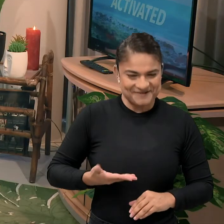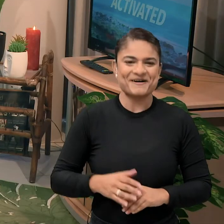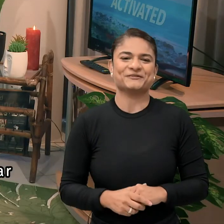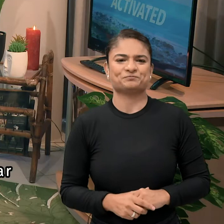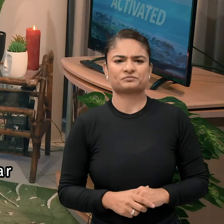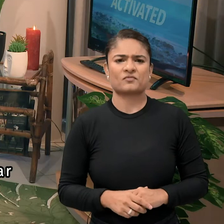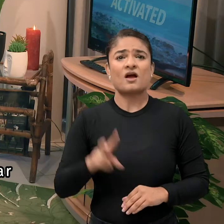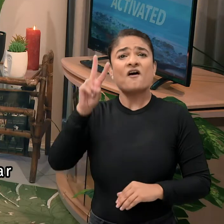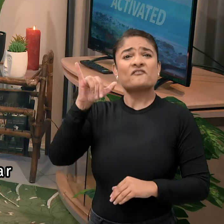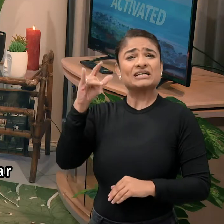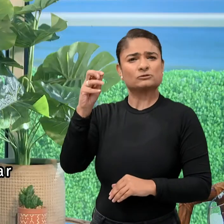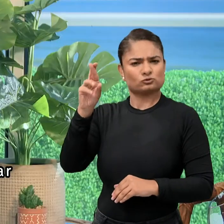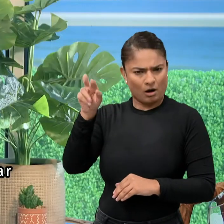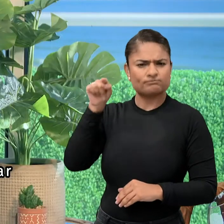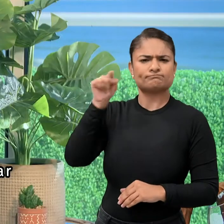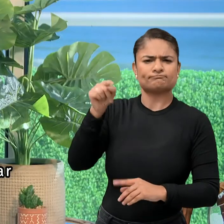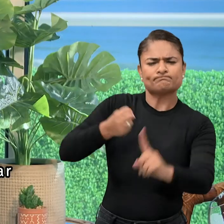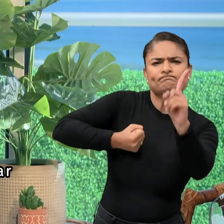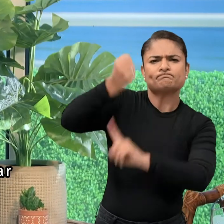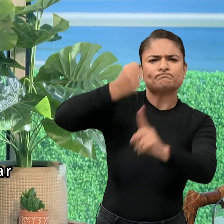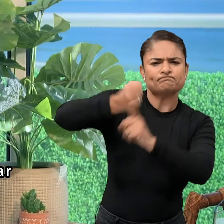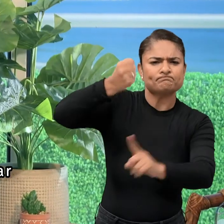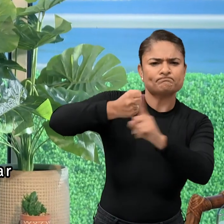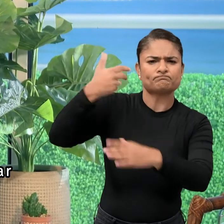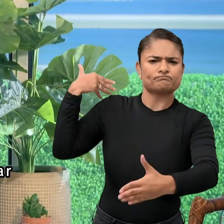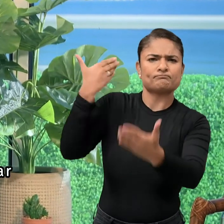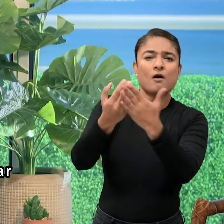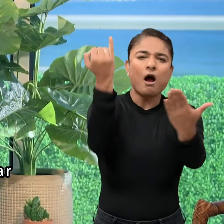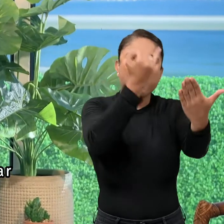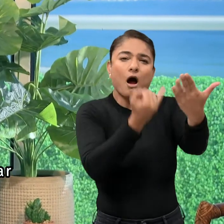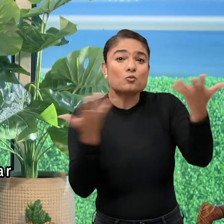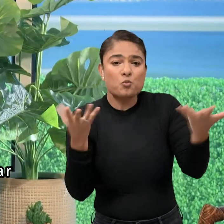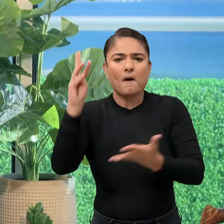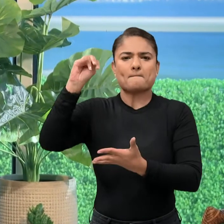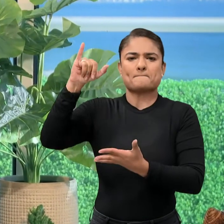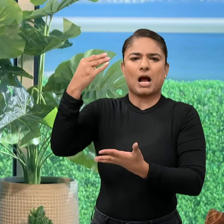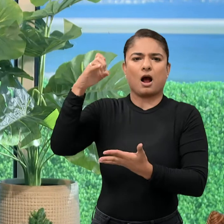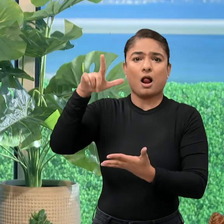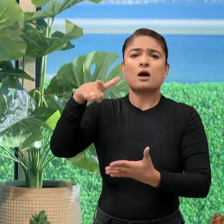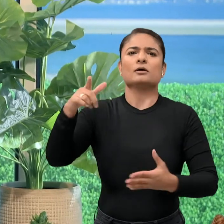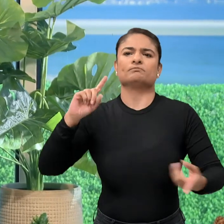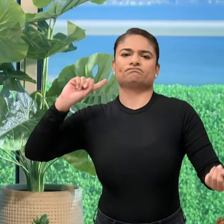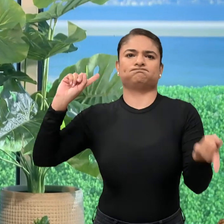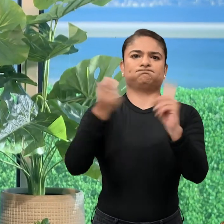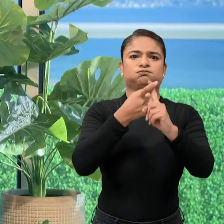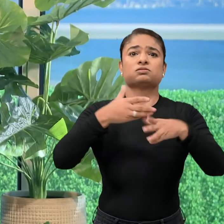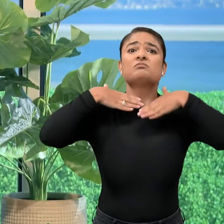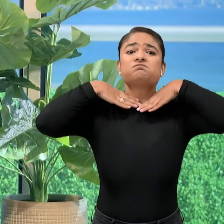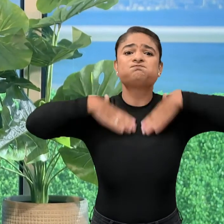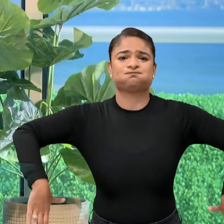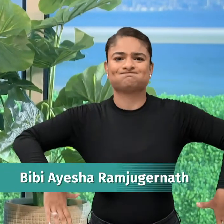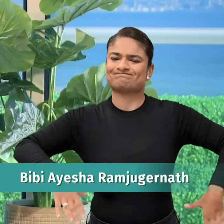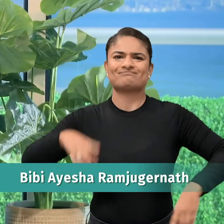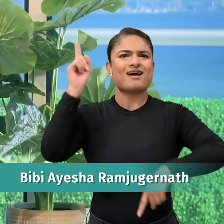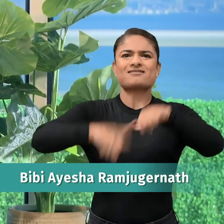Welcome back. Vic Mckinney was an active 19-year-old fine arts student at Michaela's when a road accident left him paralyzed from the